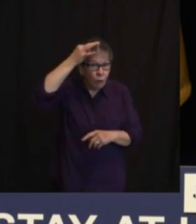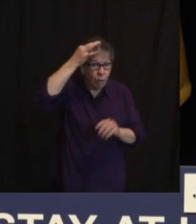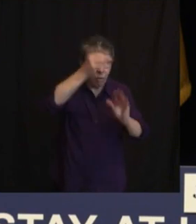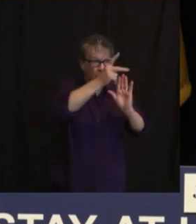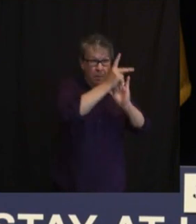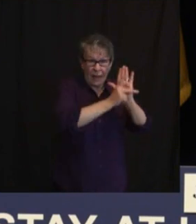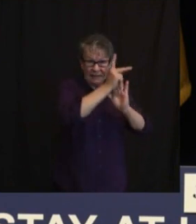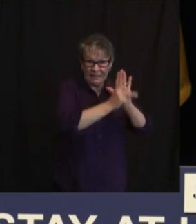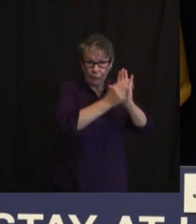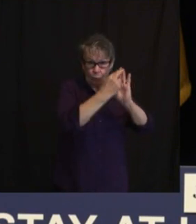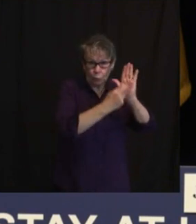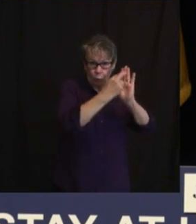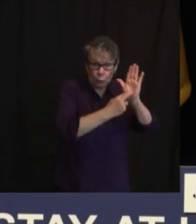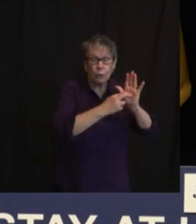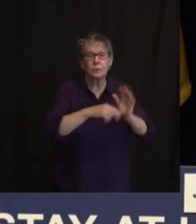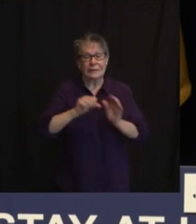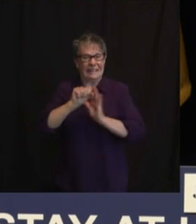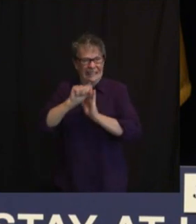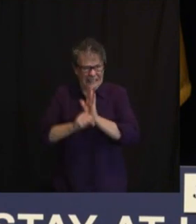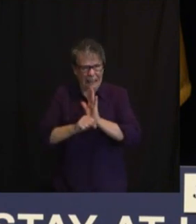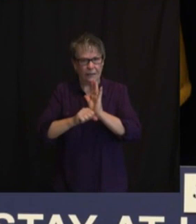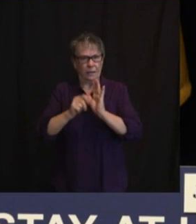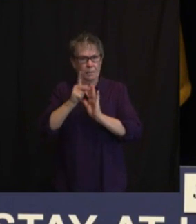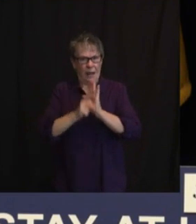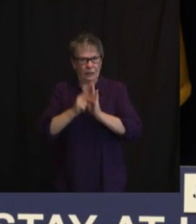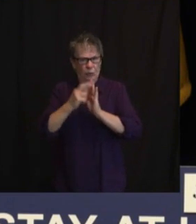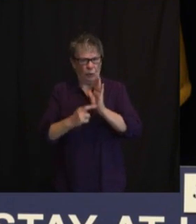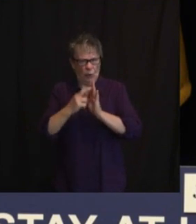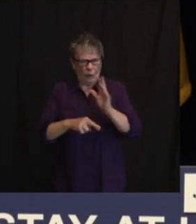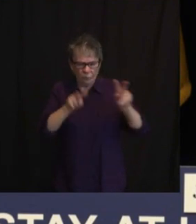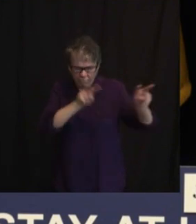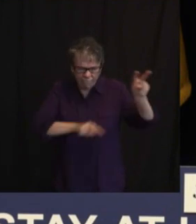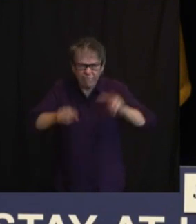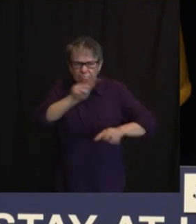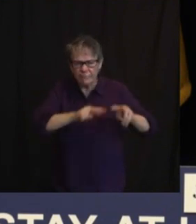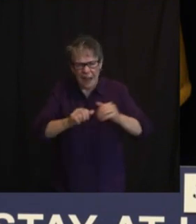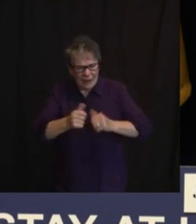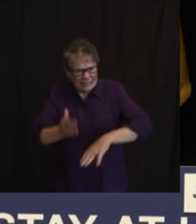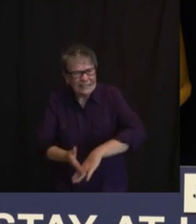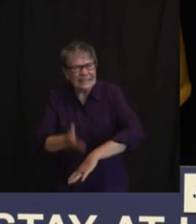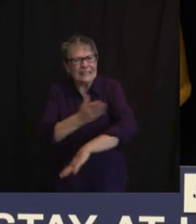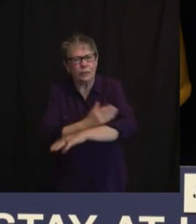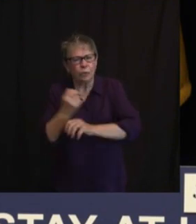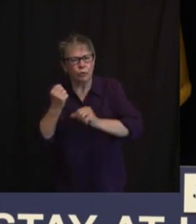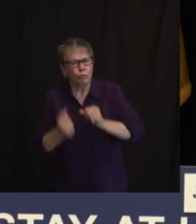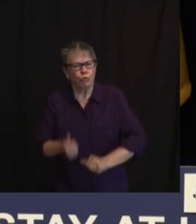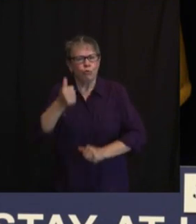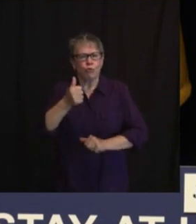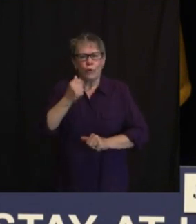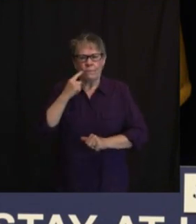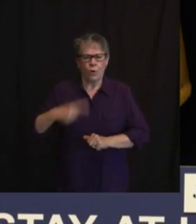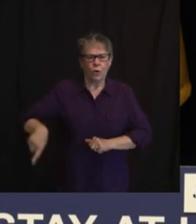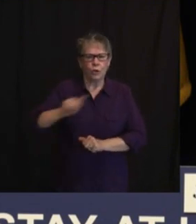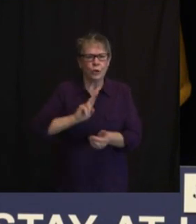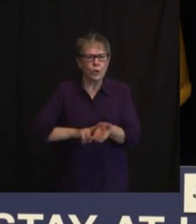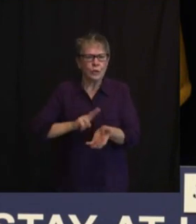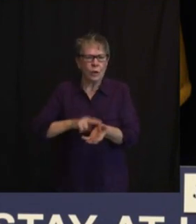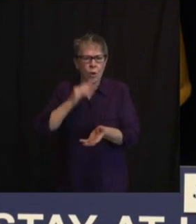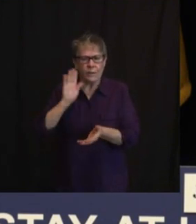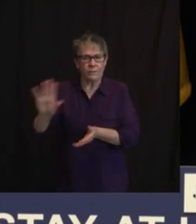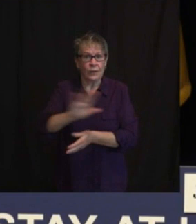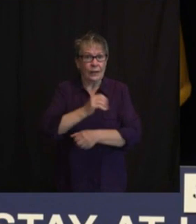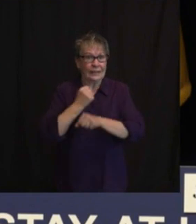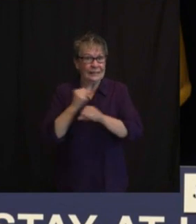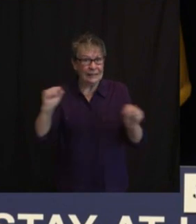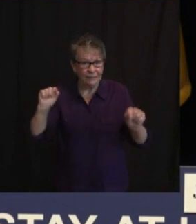well-being of their staff. They'll look at outbreak protocols. They'll address mitigation,